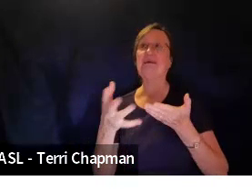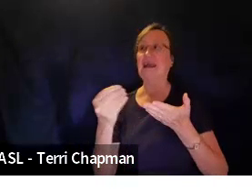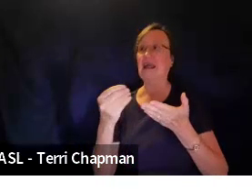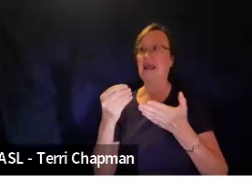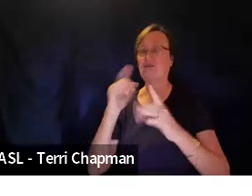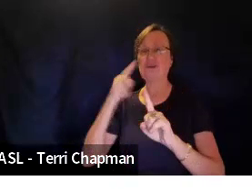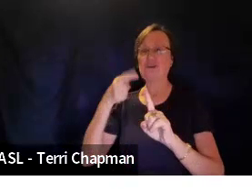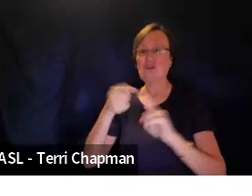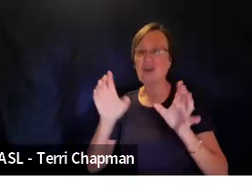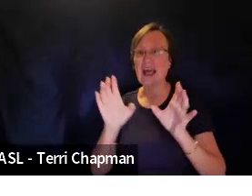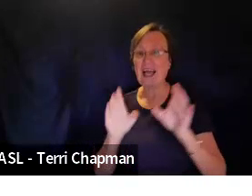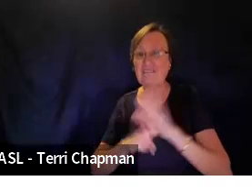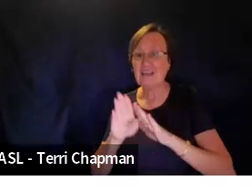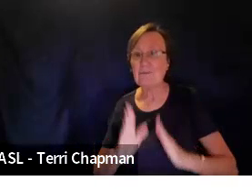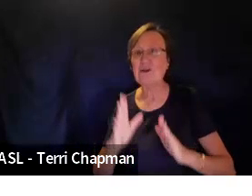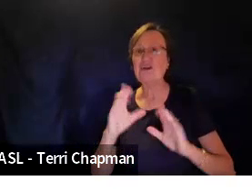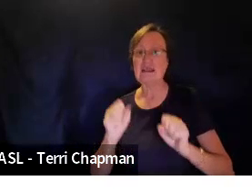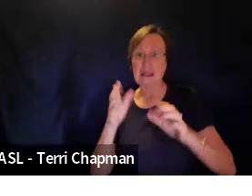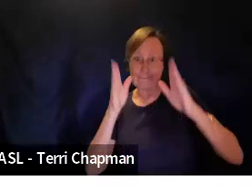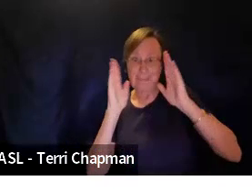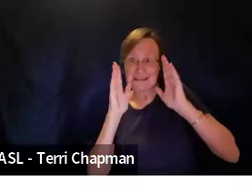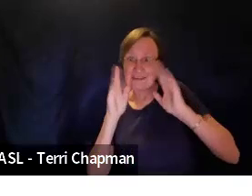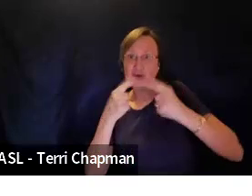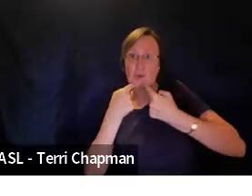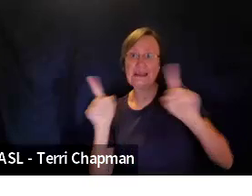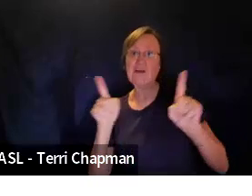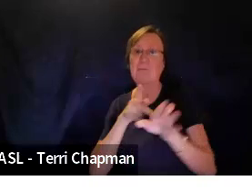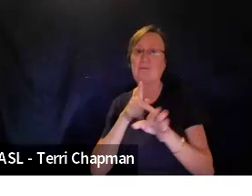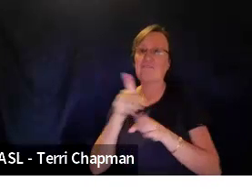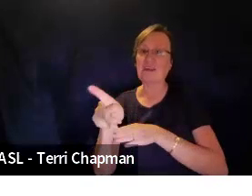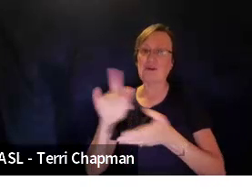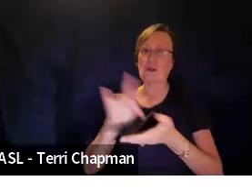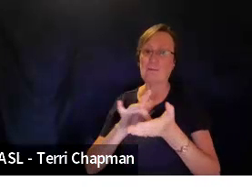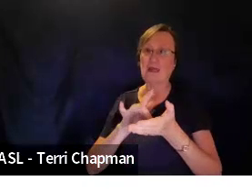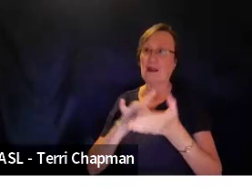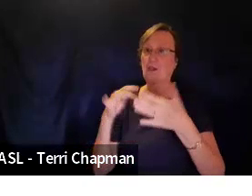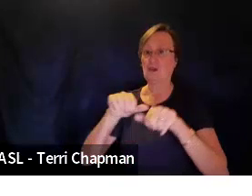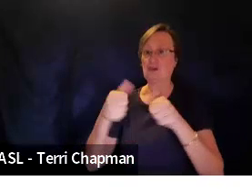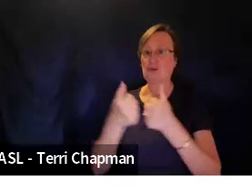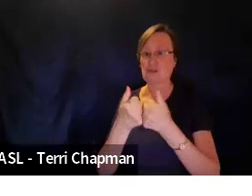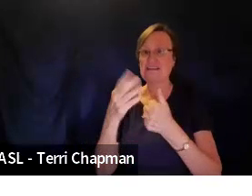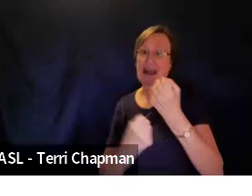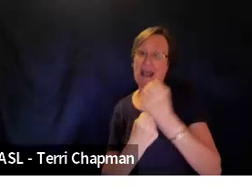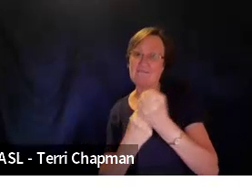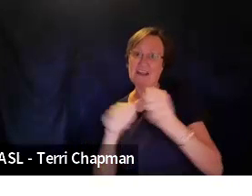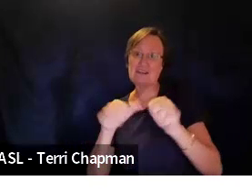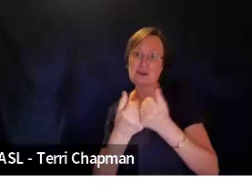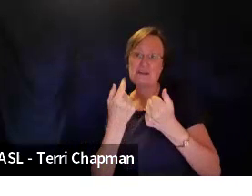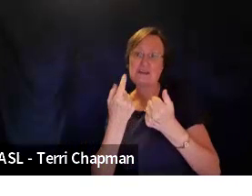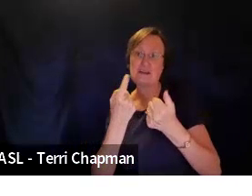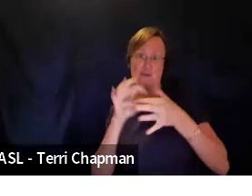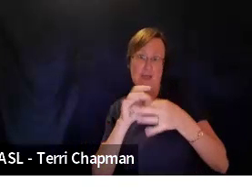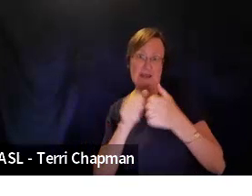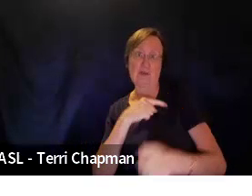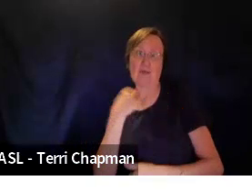to announcements from professional medical associations and other advocacy organizations on such risk. And they can review